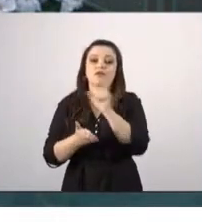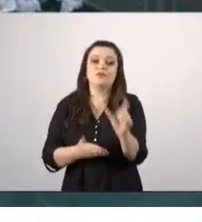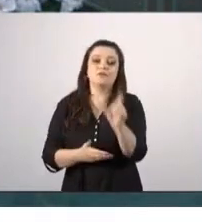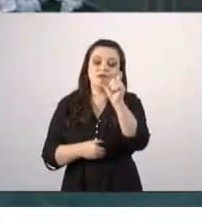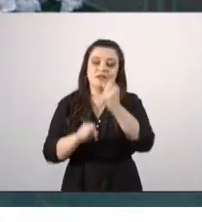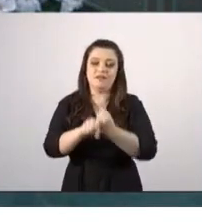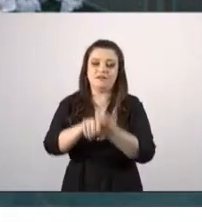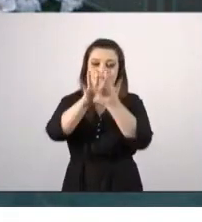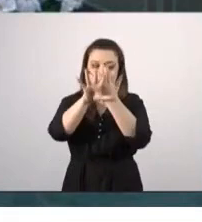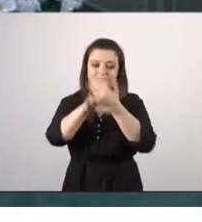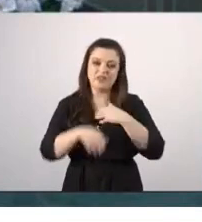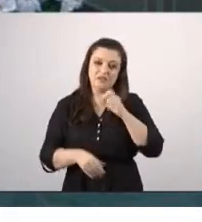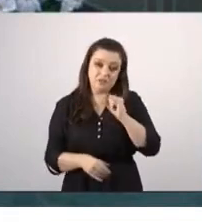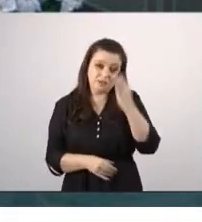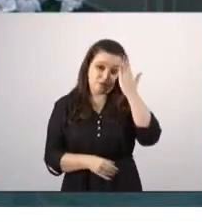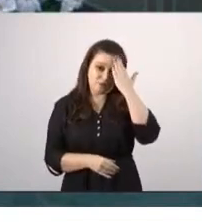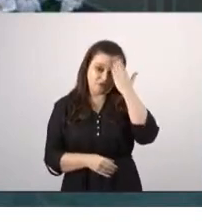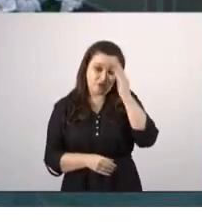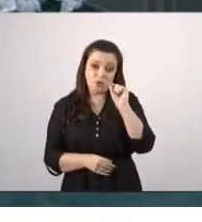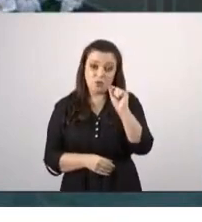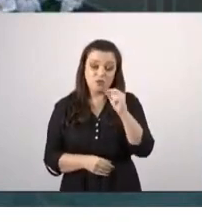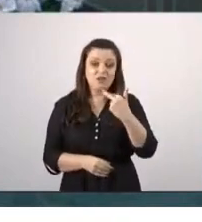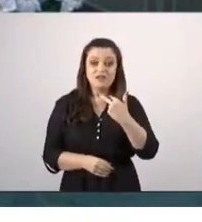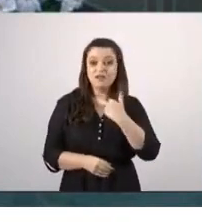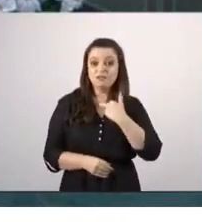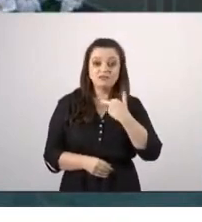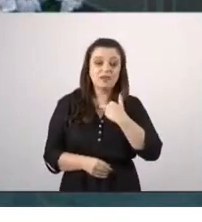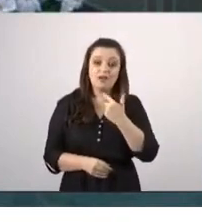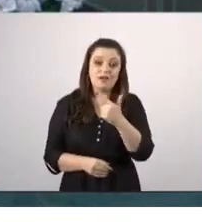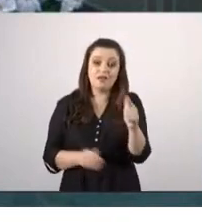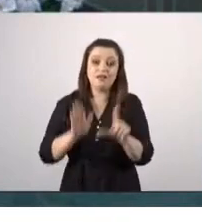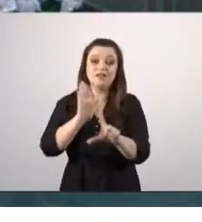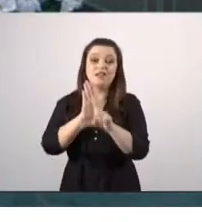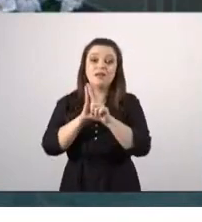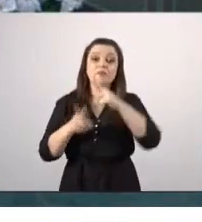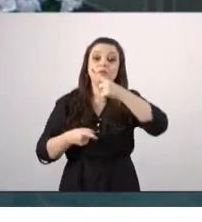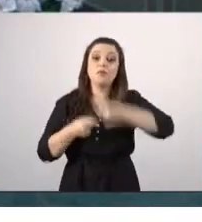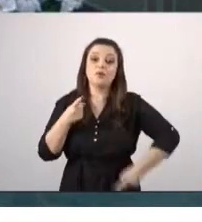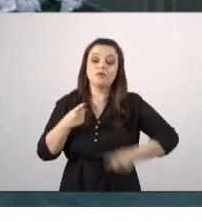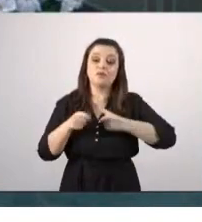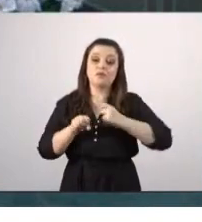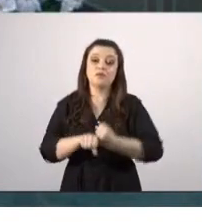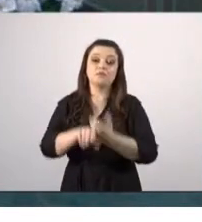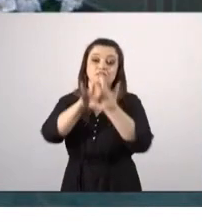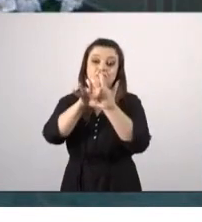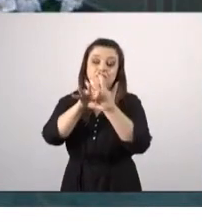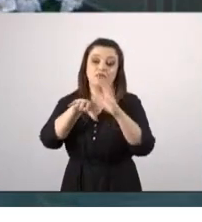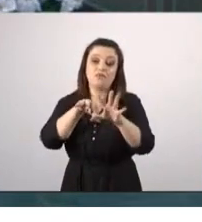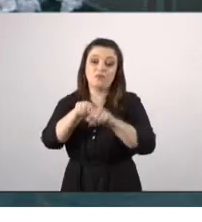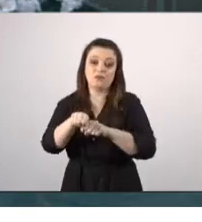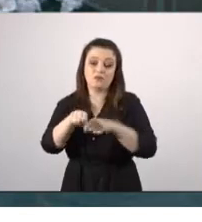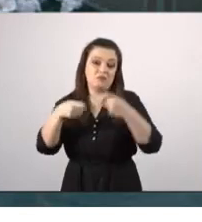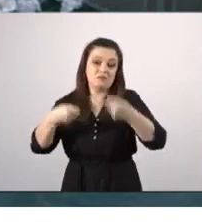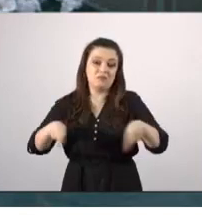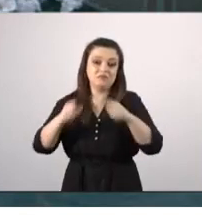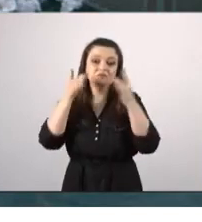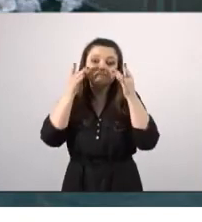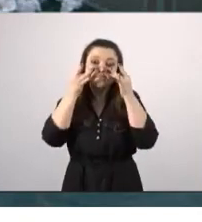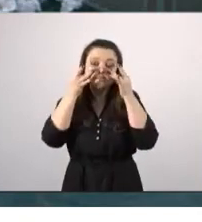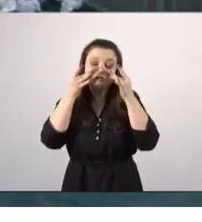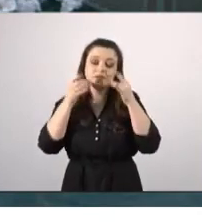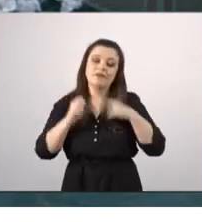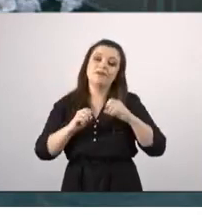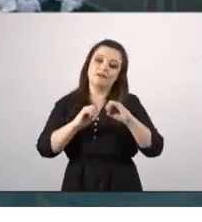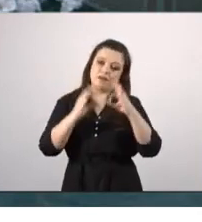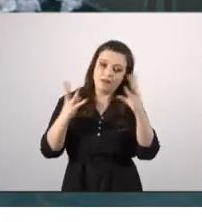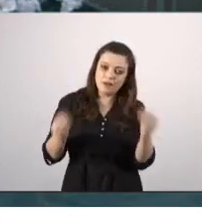my knowledge, there's no law or mandate requiring that commencements be held in person. For sure, gathering together is